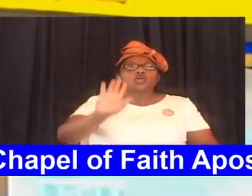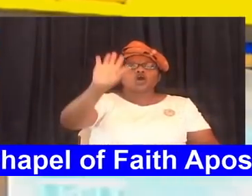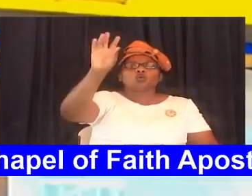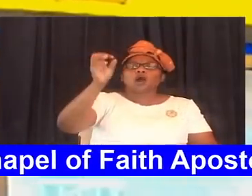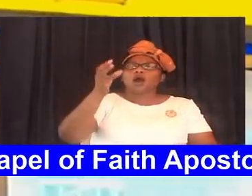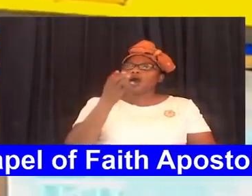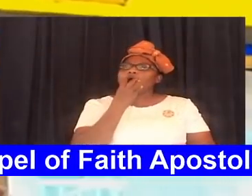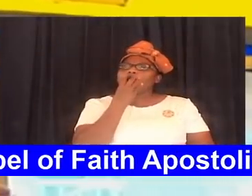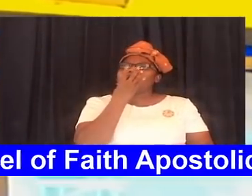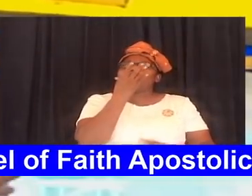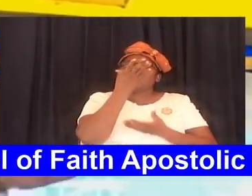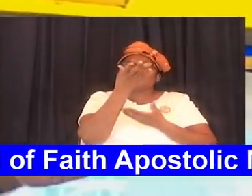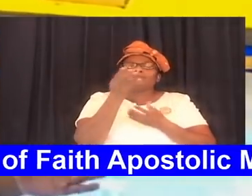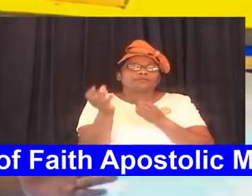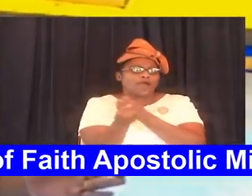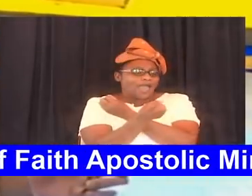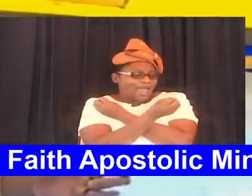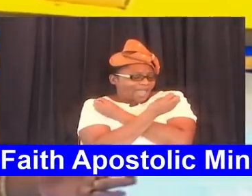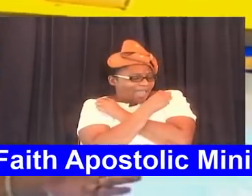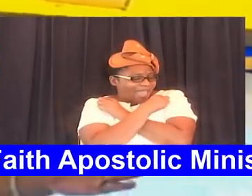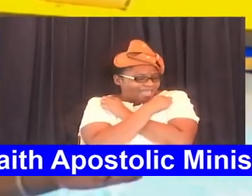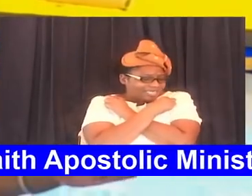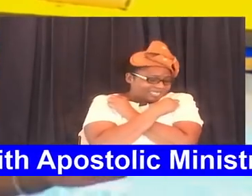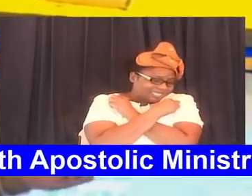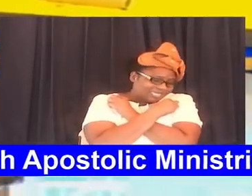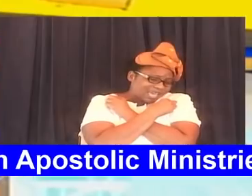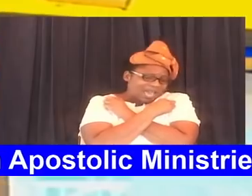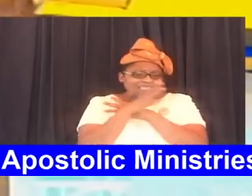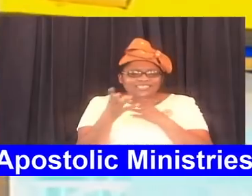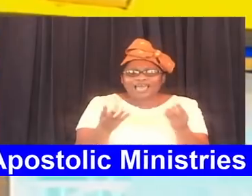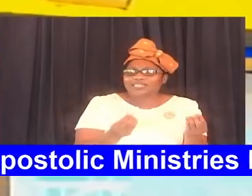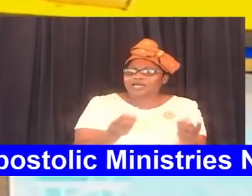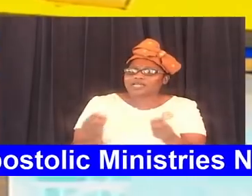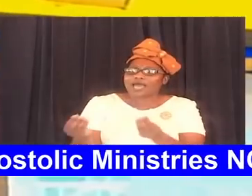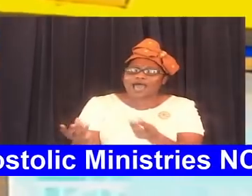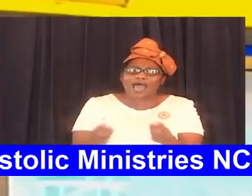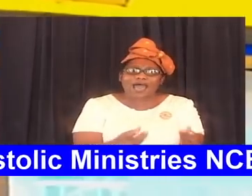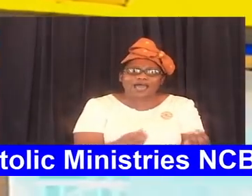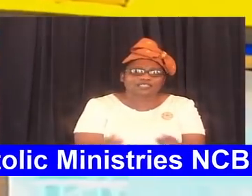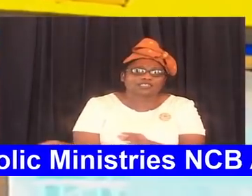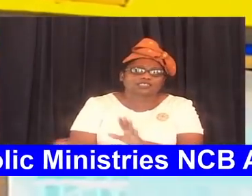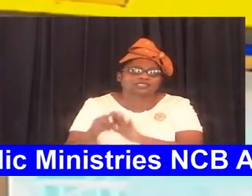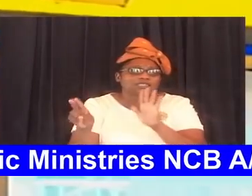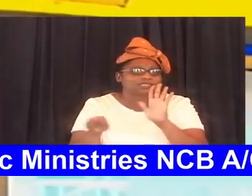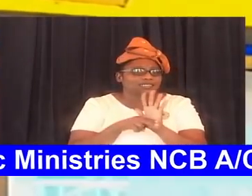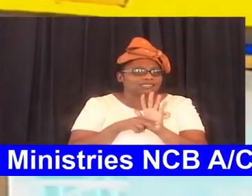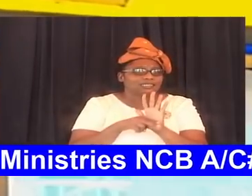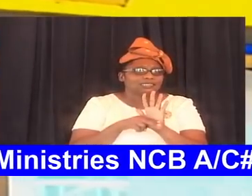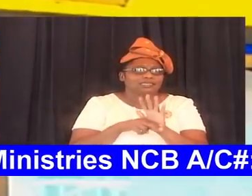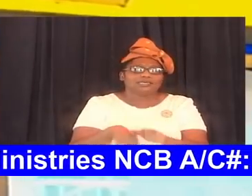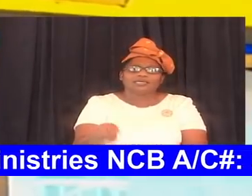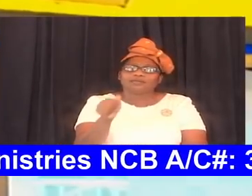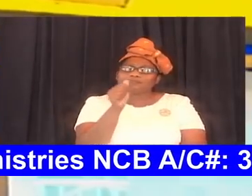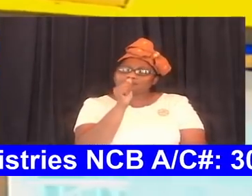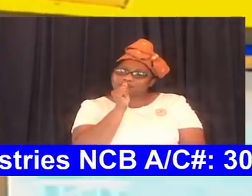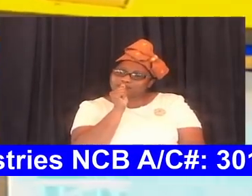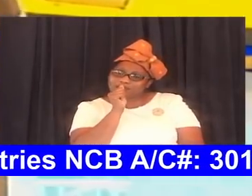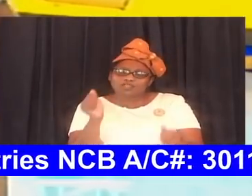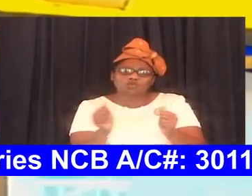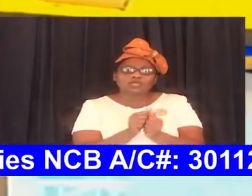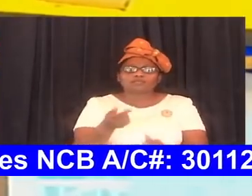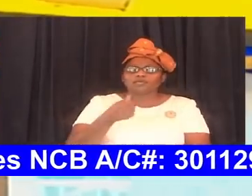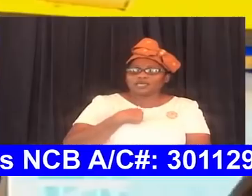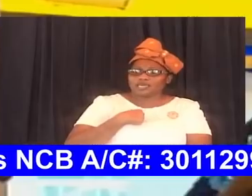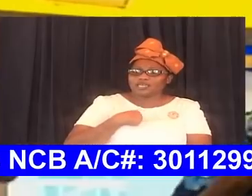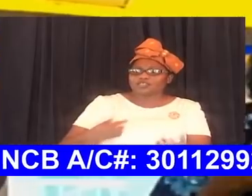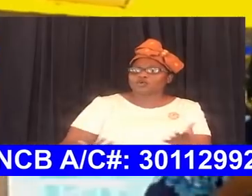supply. Hey, hallelujah. Your warm embrace and tenderness, Jesus. You're patient